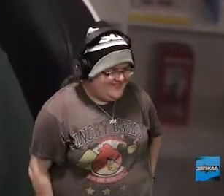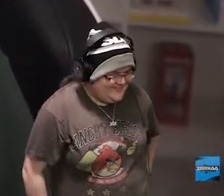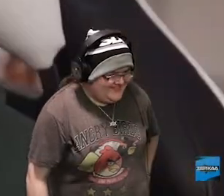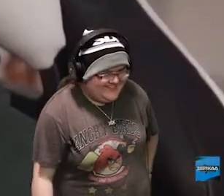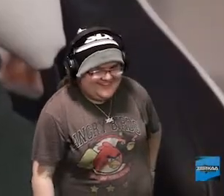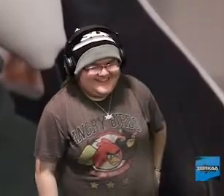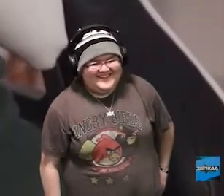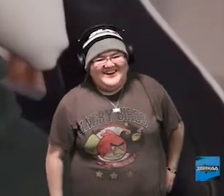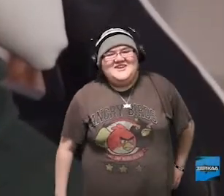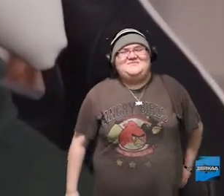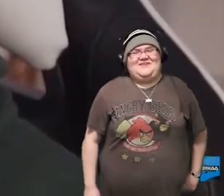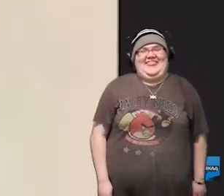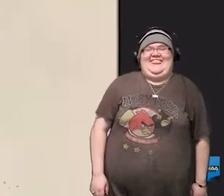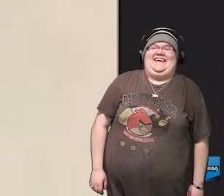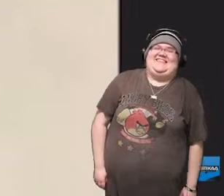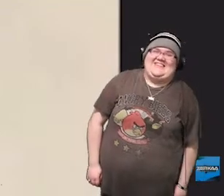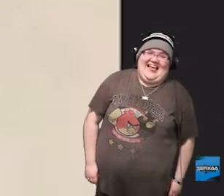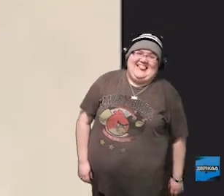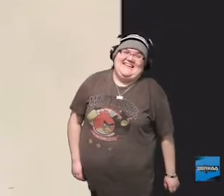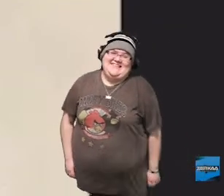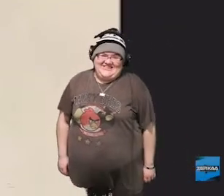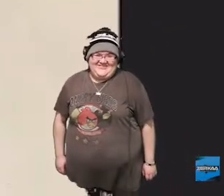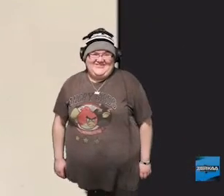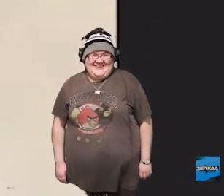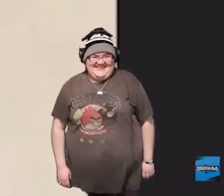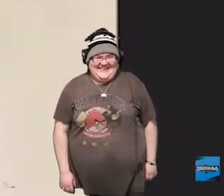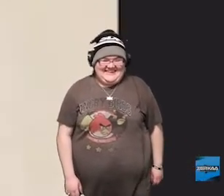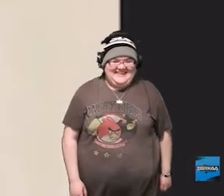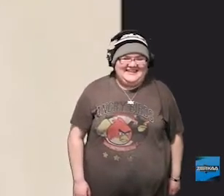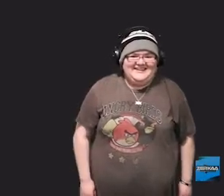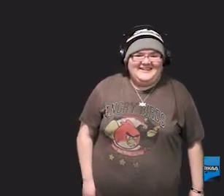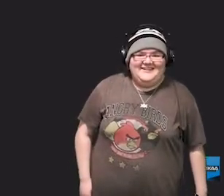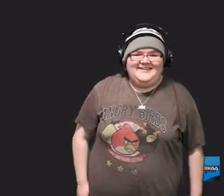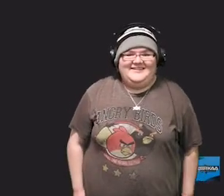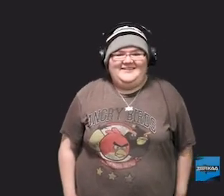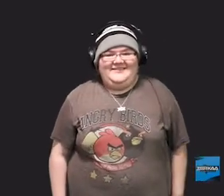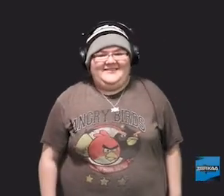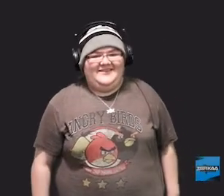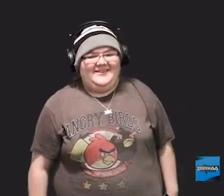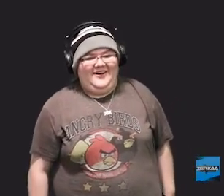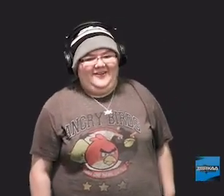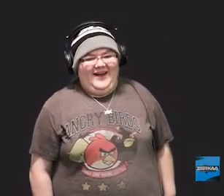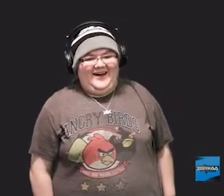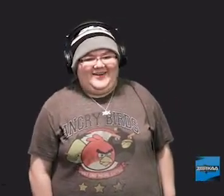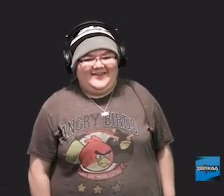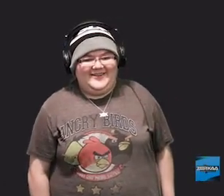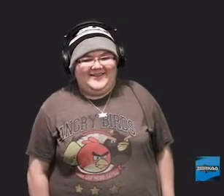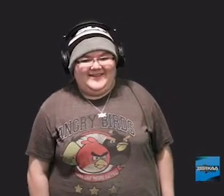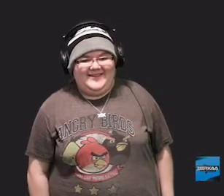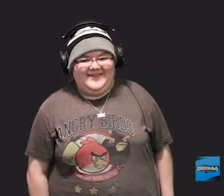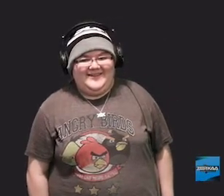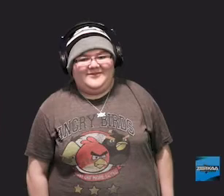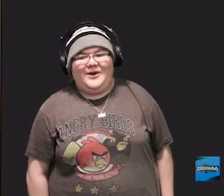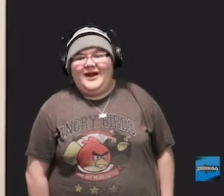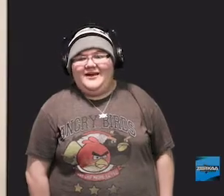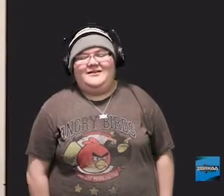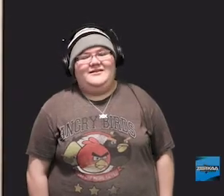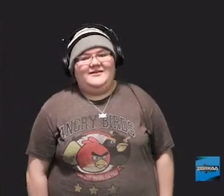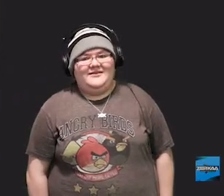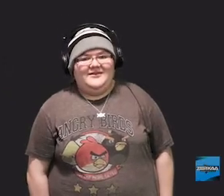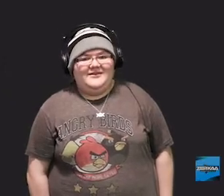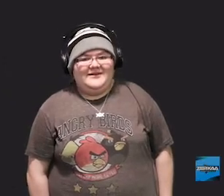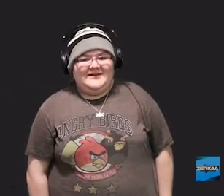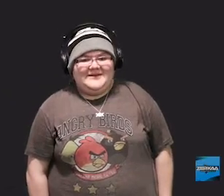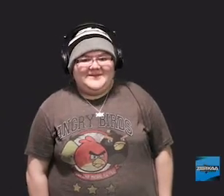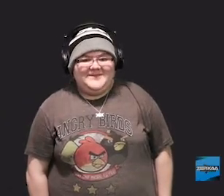on breathing challenge for a day. I did this drawing of Josh. Would love to know what you guys think. Jeez. Oh, no, wow. I wish I could draw, man. Right? That's